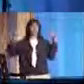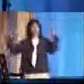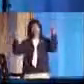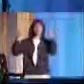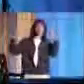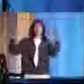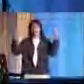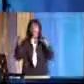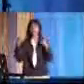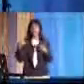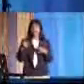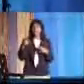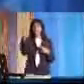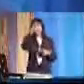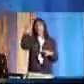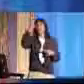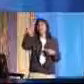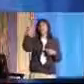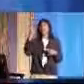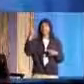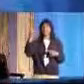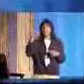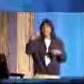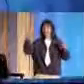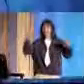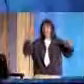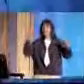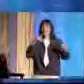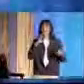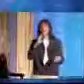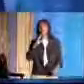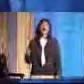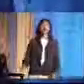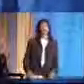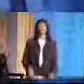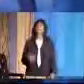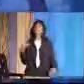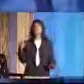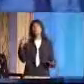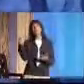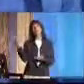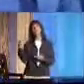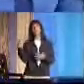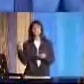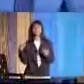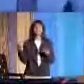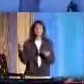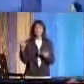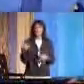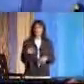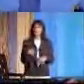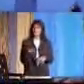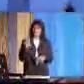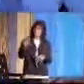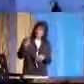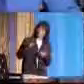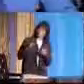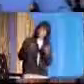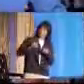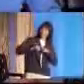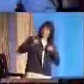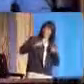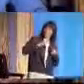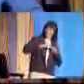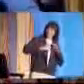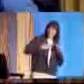in stream of consciousness until we get it all figured out, then we know. Others of us sit and think about, you know, I was with Reverend Chris Michaels for the last 3 days